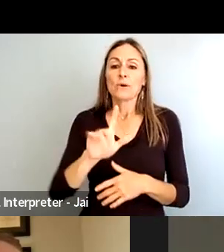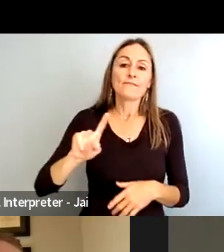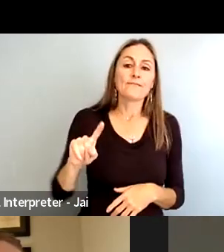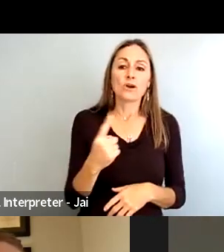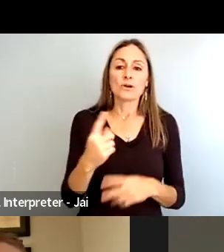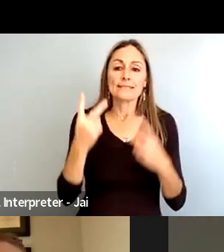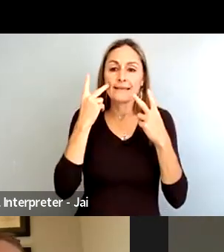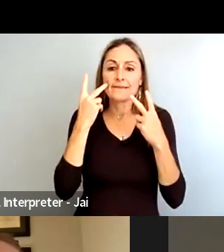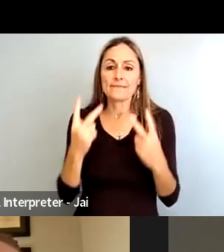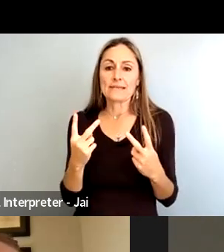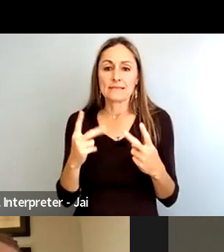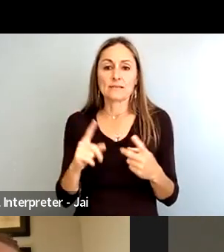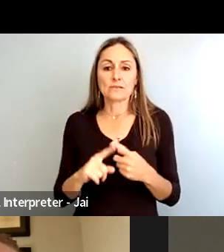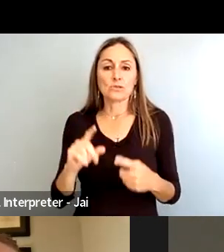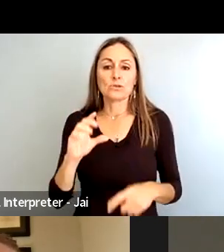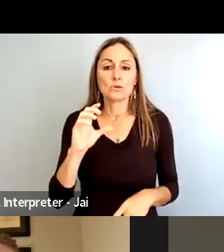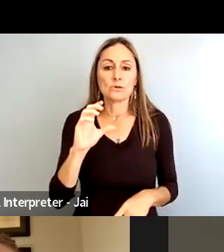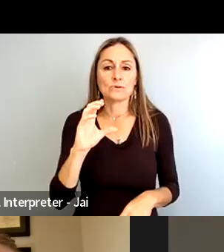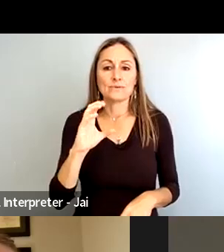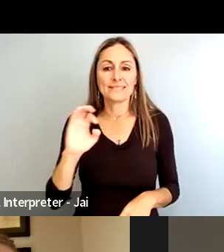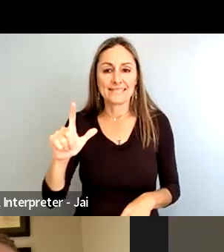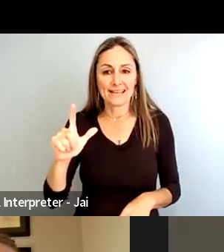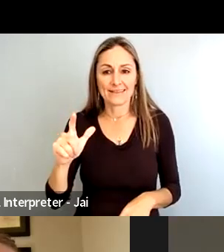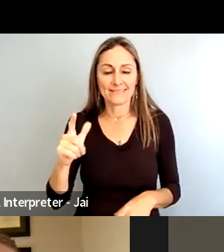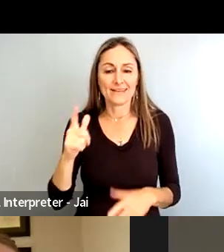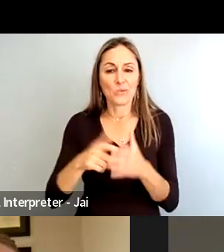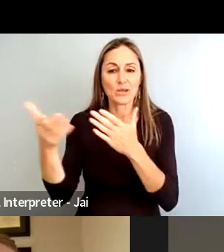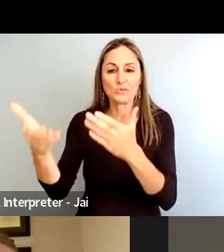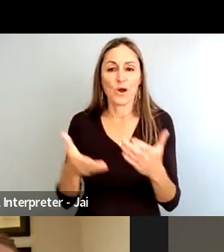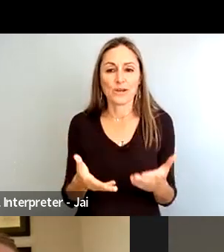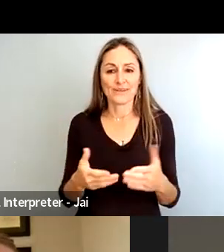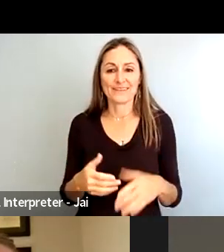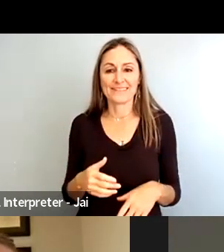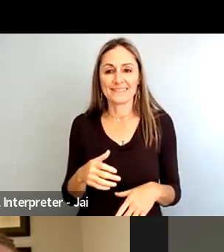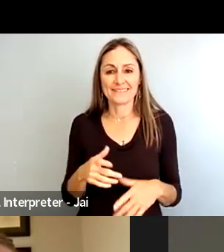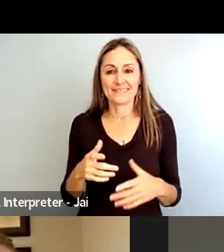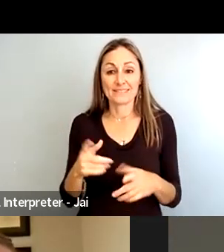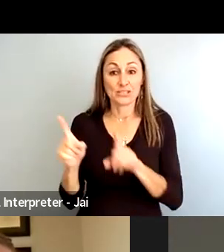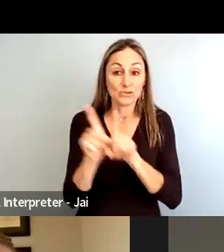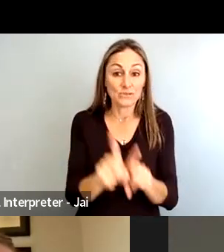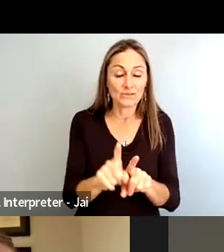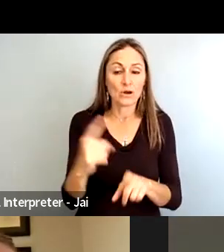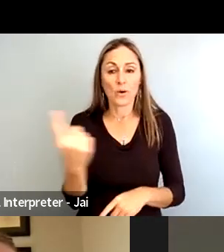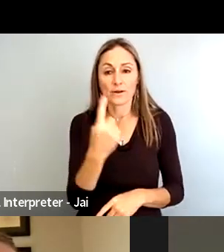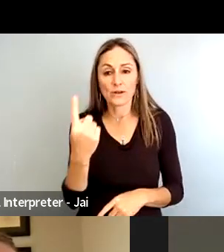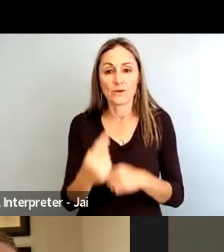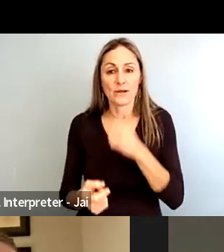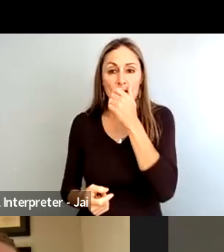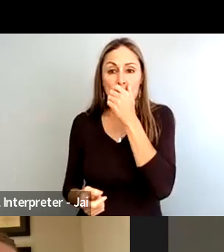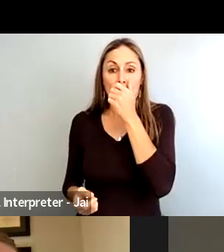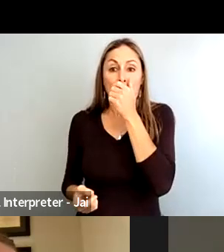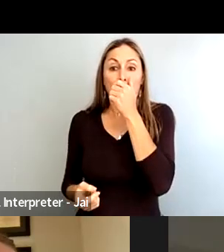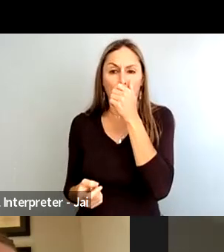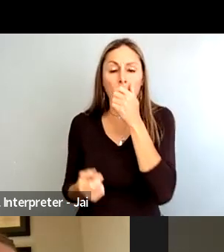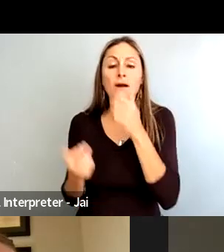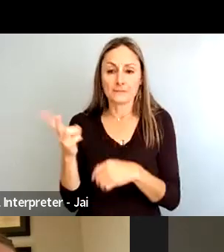visit to a CIL and Yeah. what brought you to us? Oh. Did you go with somebody else or did you self-initiate? I went with